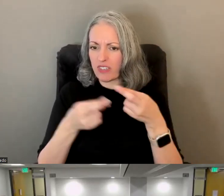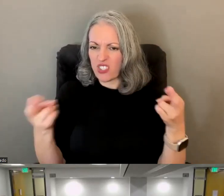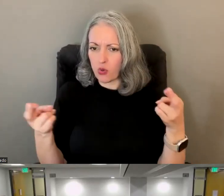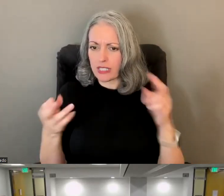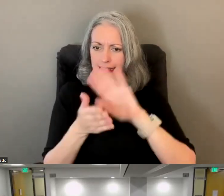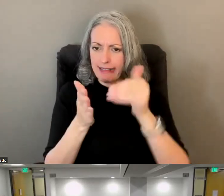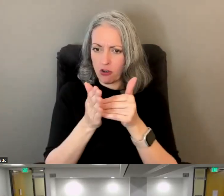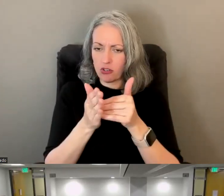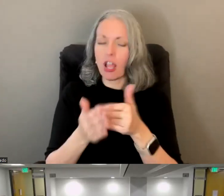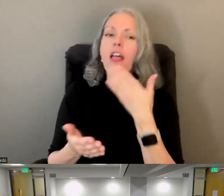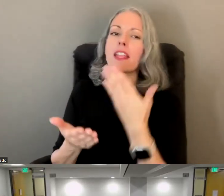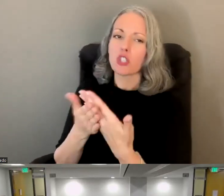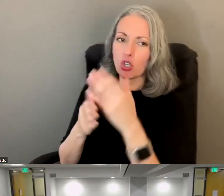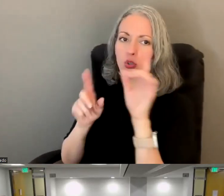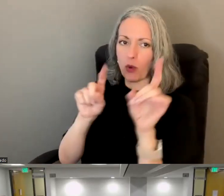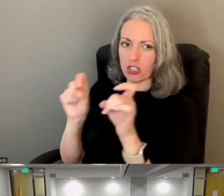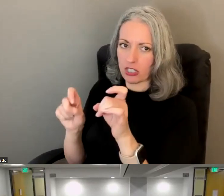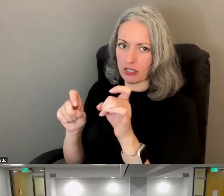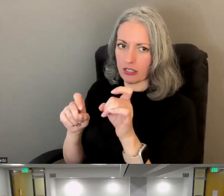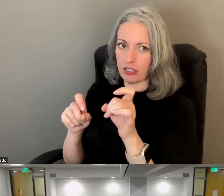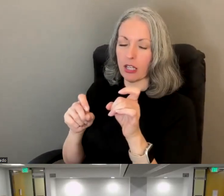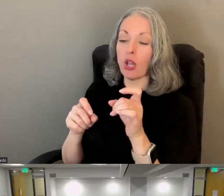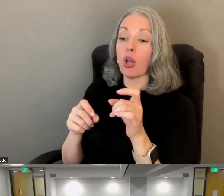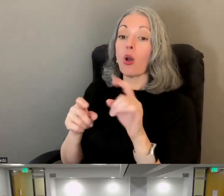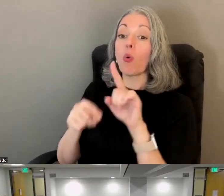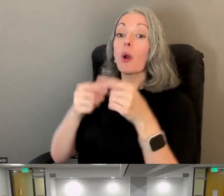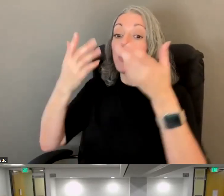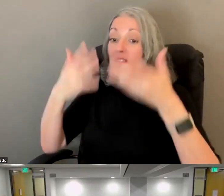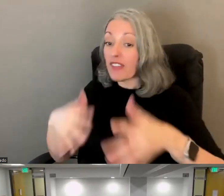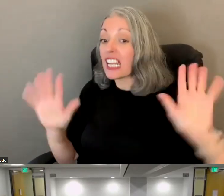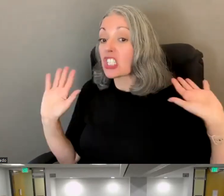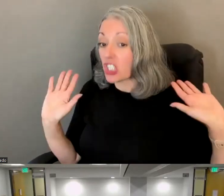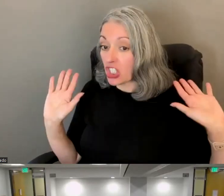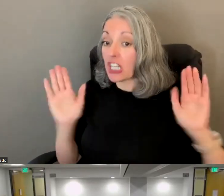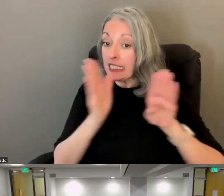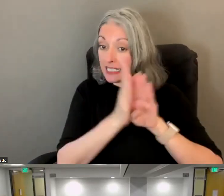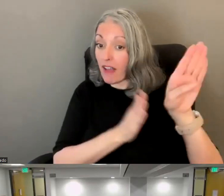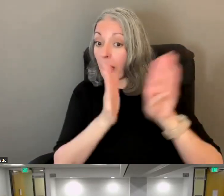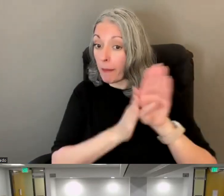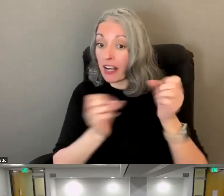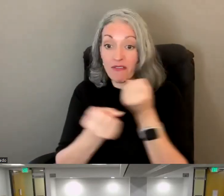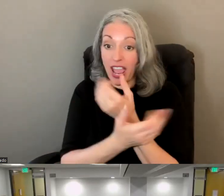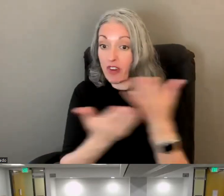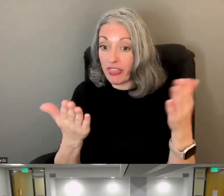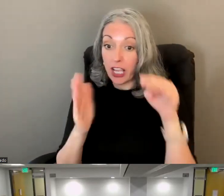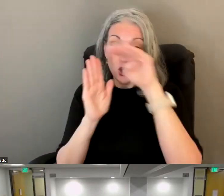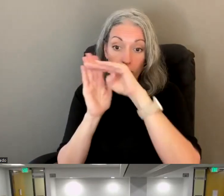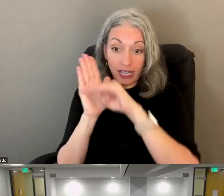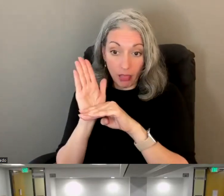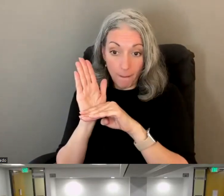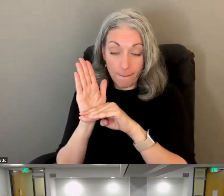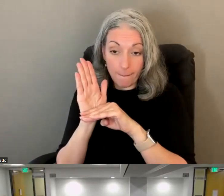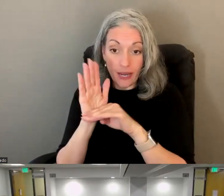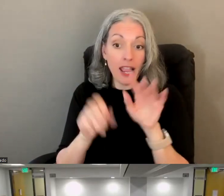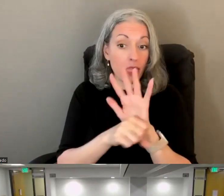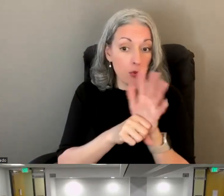That's a great question. I think that's the next phase. Once we've completed the actual development of all the curricula and modules, then our